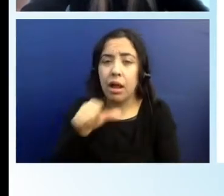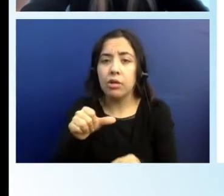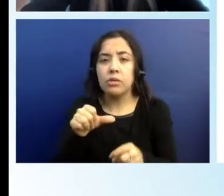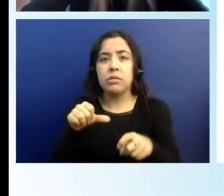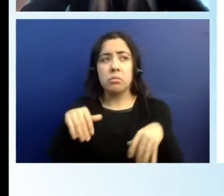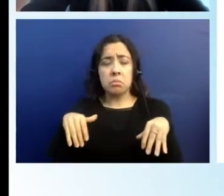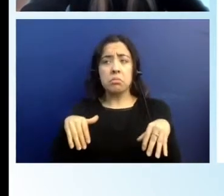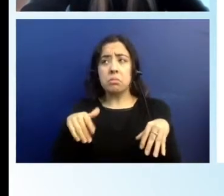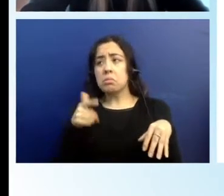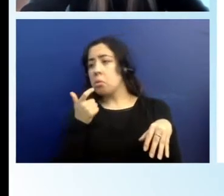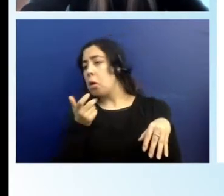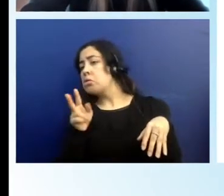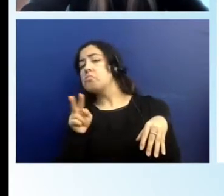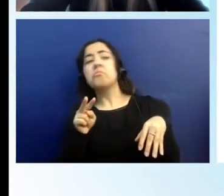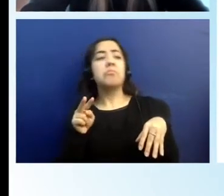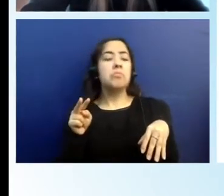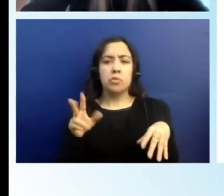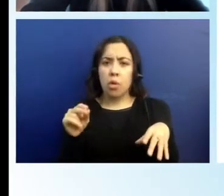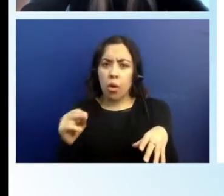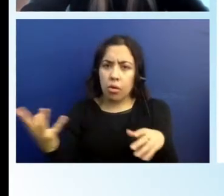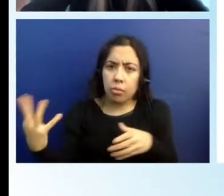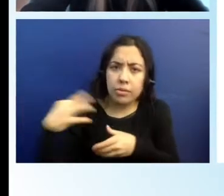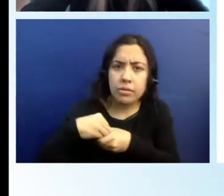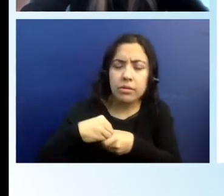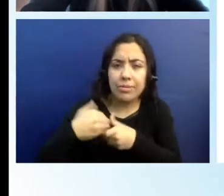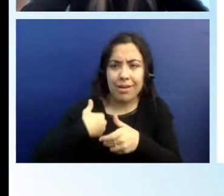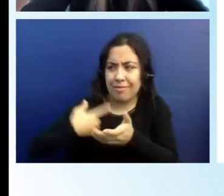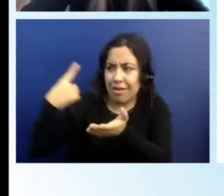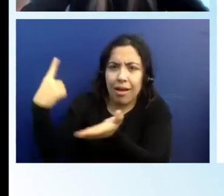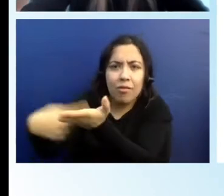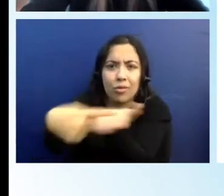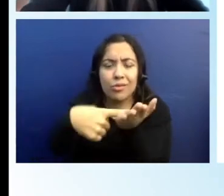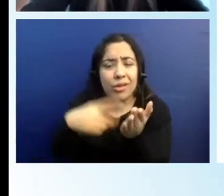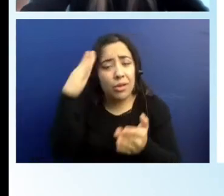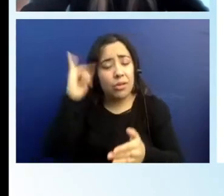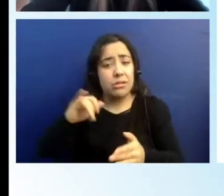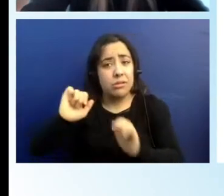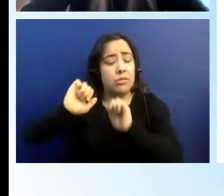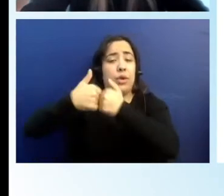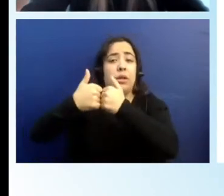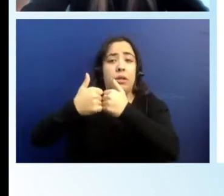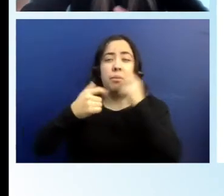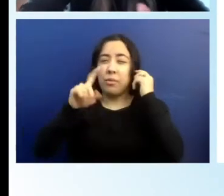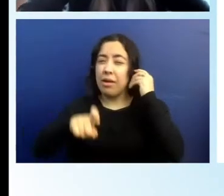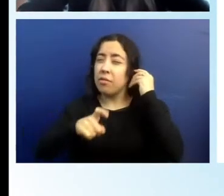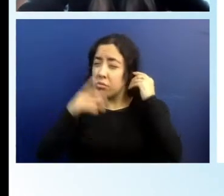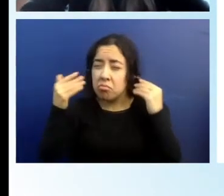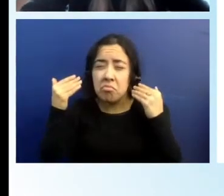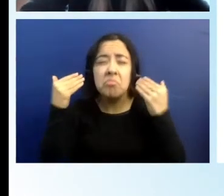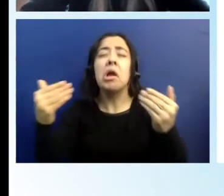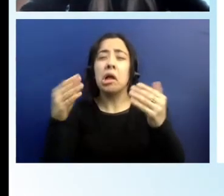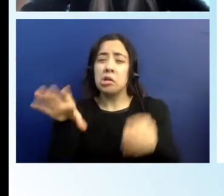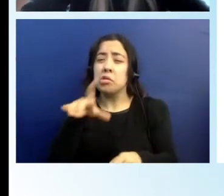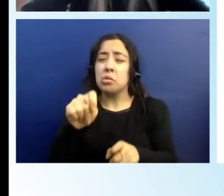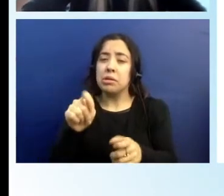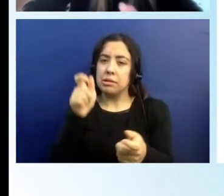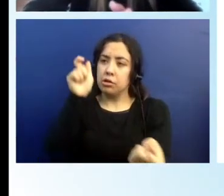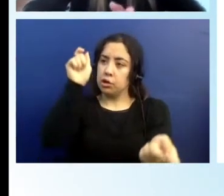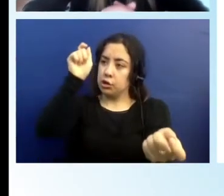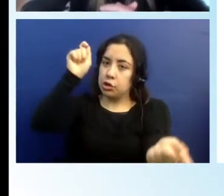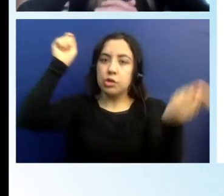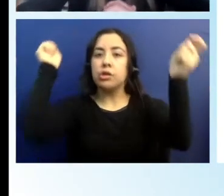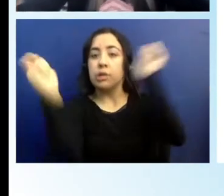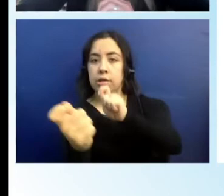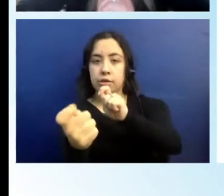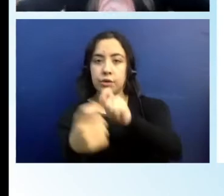to have these conversations, though difficult, and we have to hit it head on in order to create change. So thank you very much. I'd like